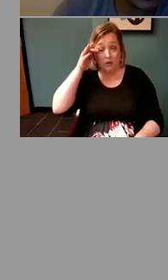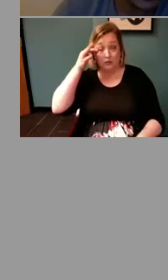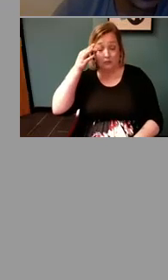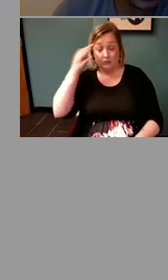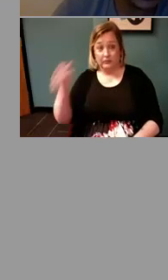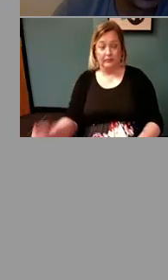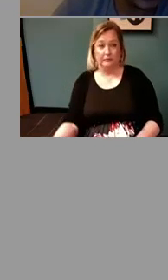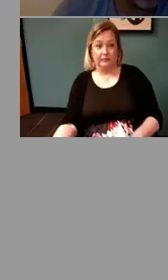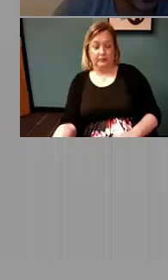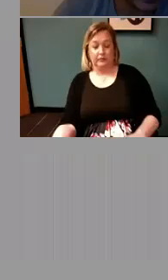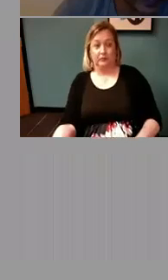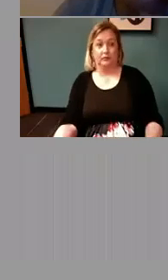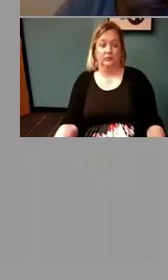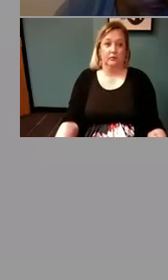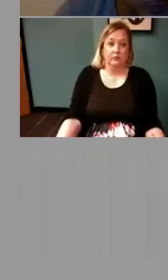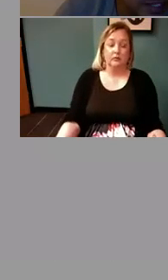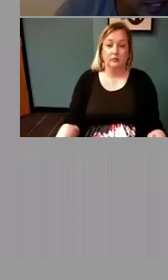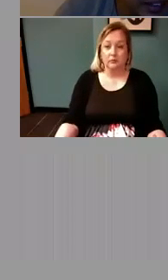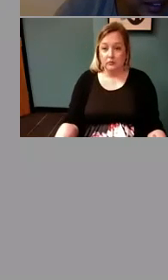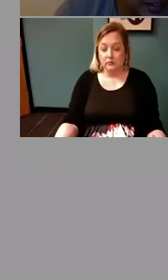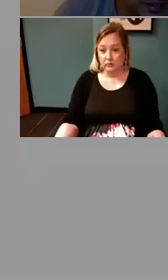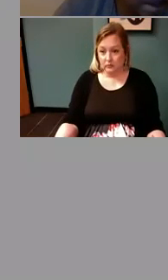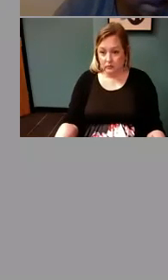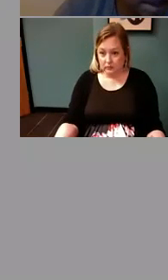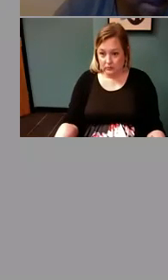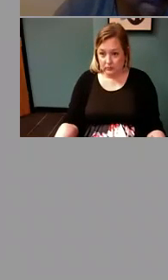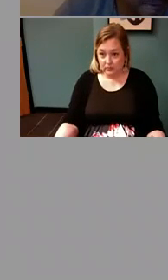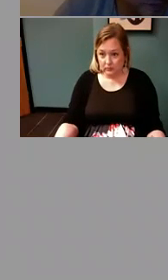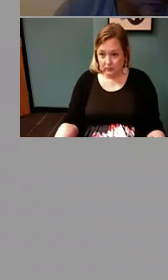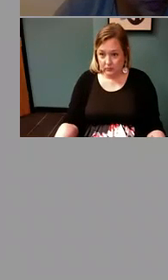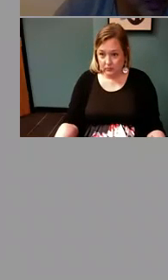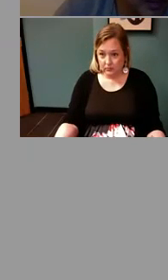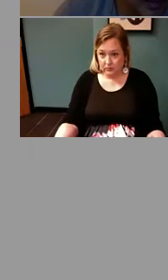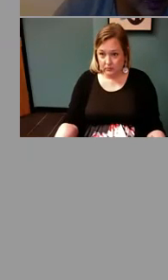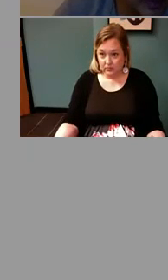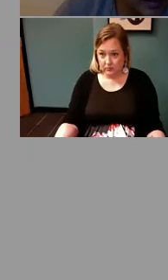Give me 1 sec. I need to know why I got into this.